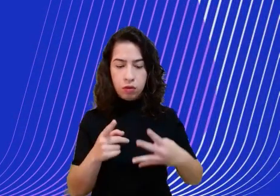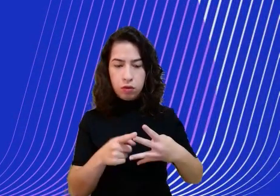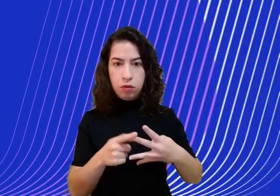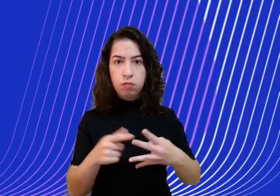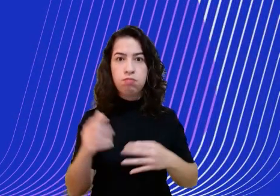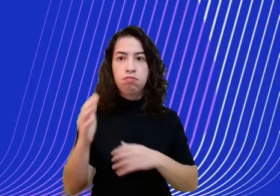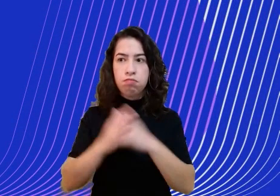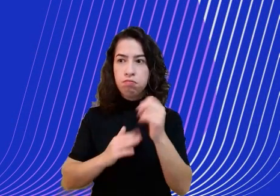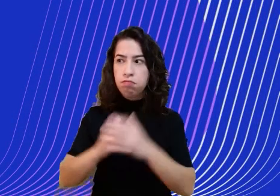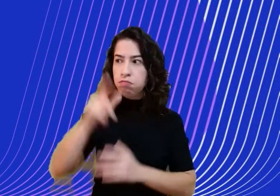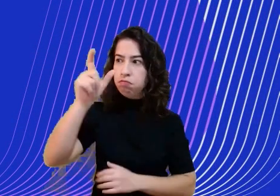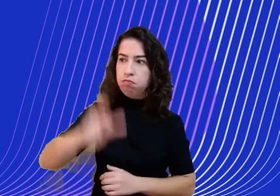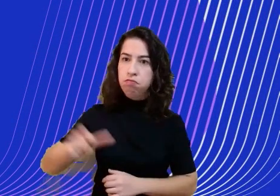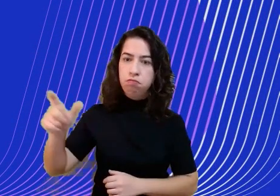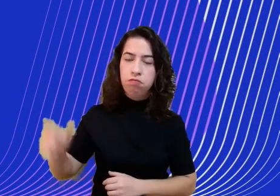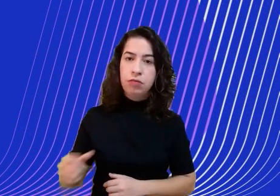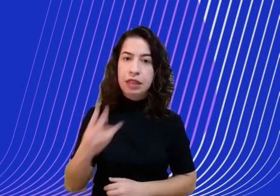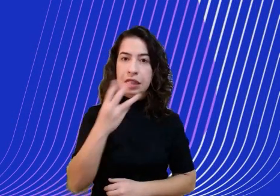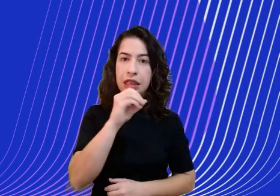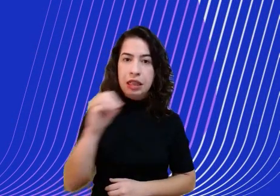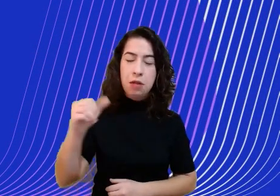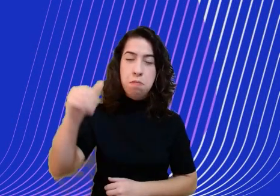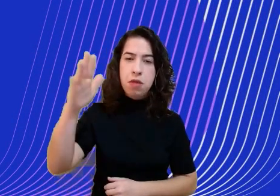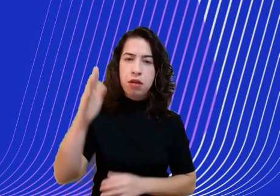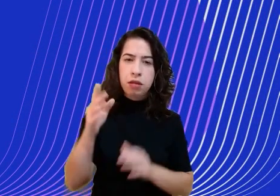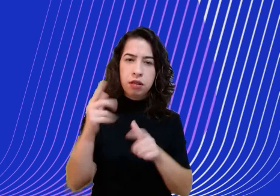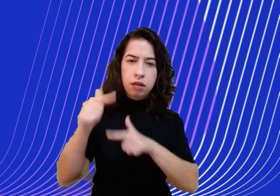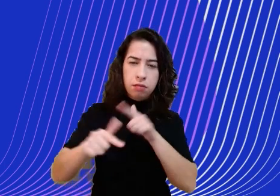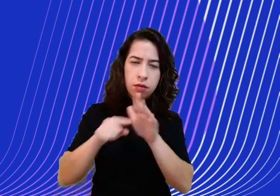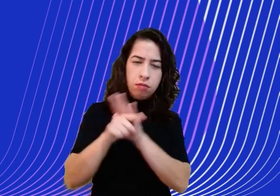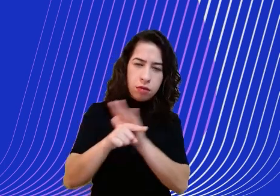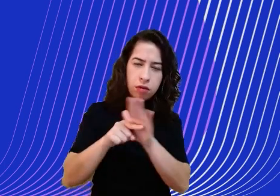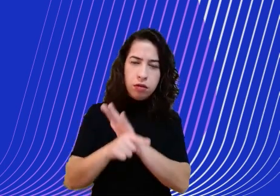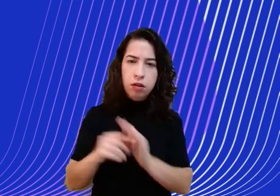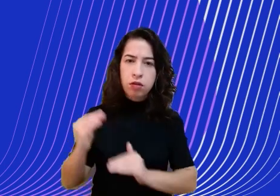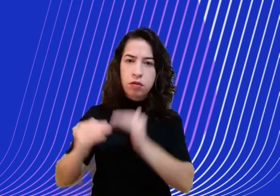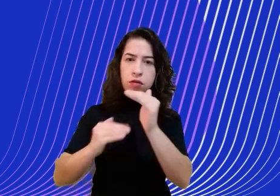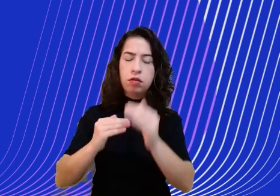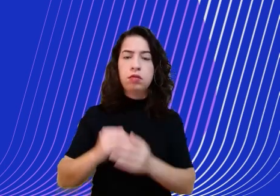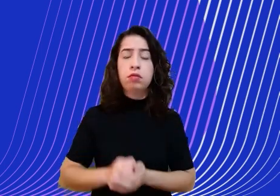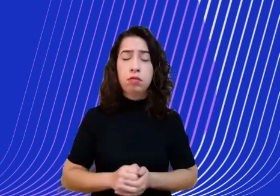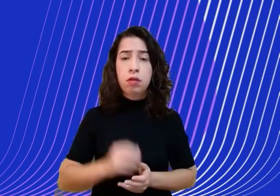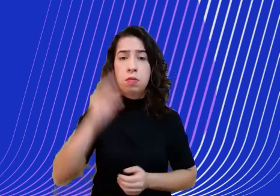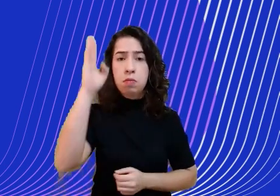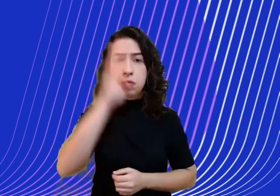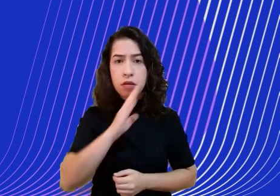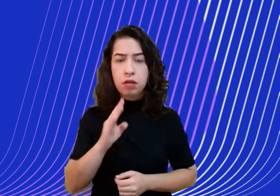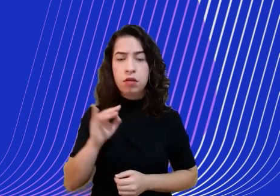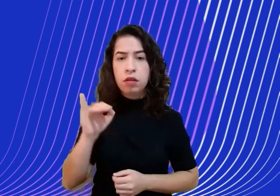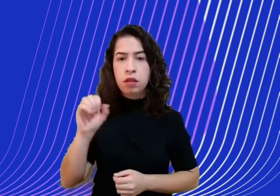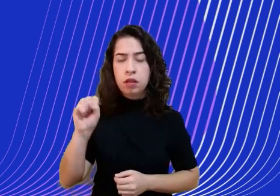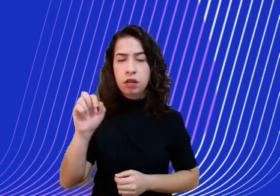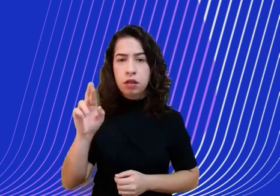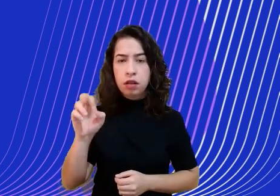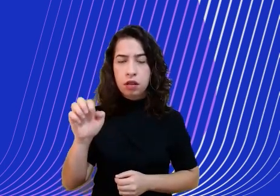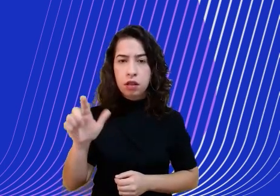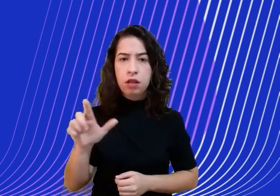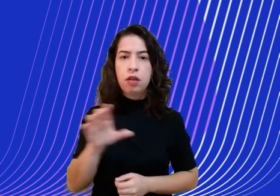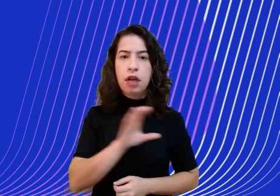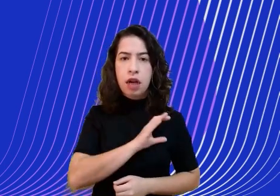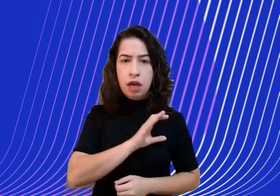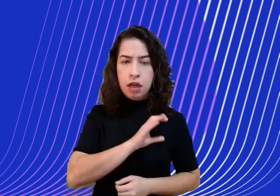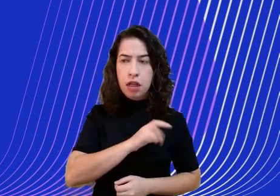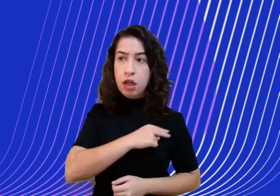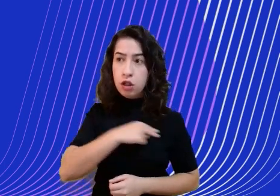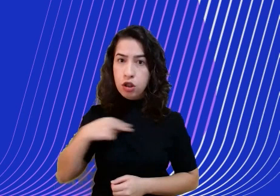have over 300 people working with research and development in four geographies in the world, Brazil, Israel, Canada, and China, where we